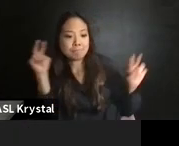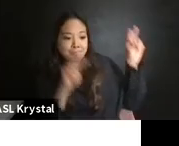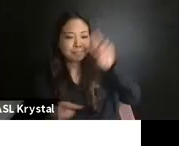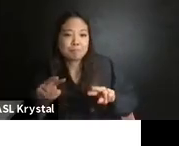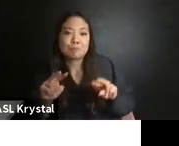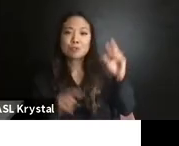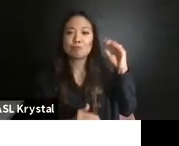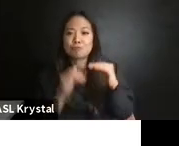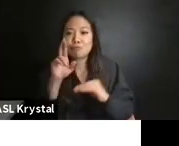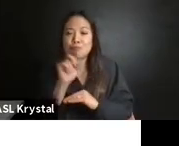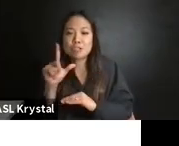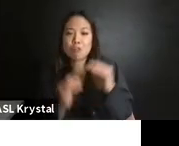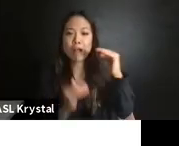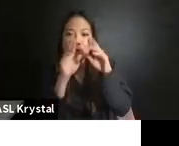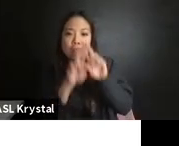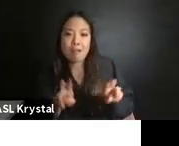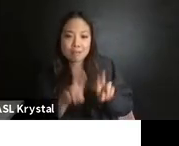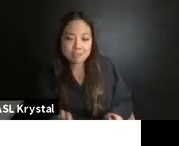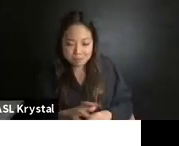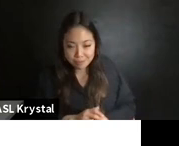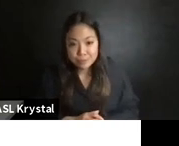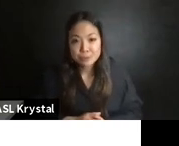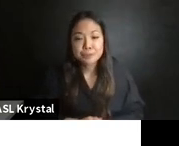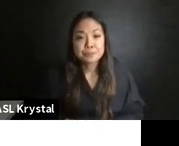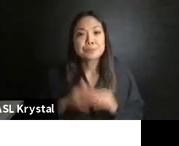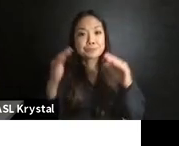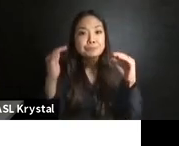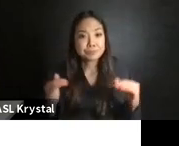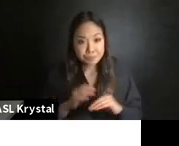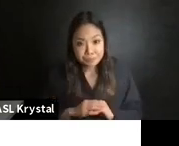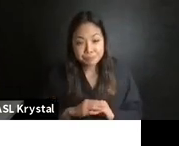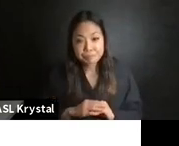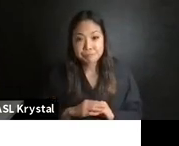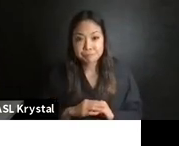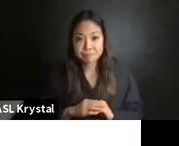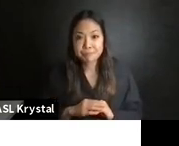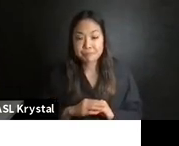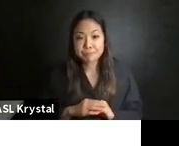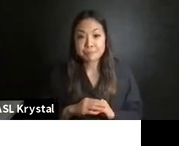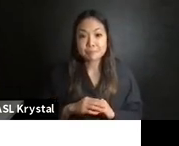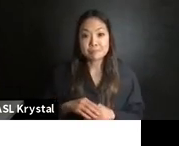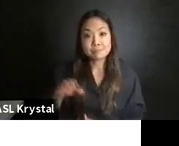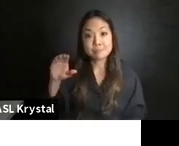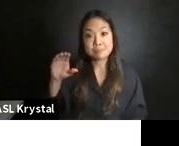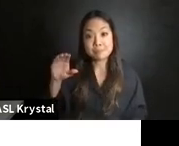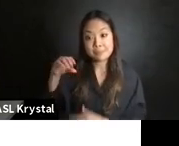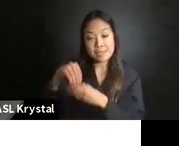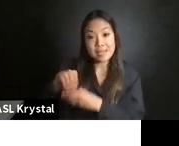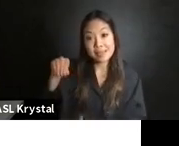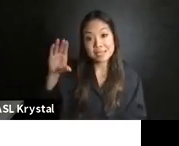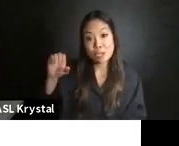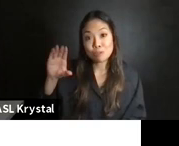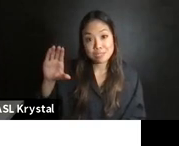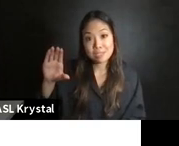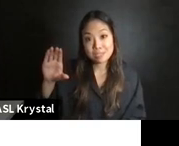next slide so just briefly um these are within the code these are the superintendent